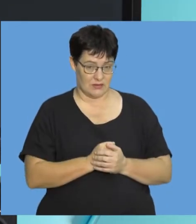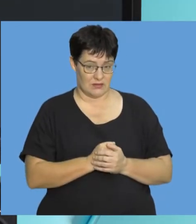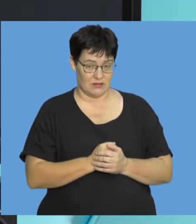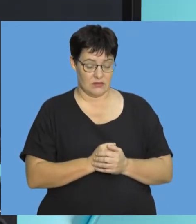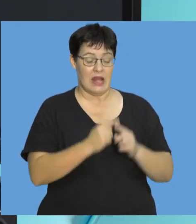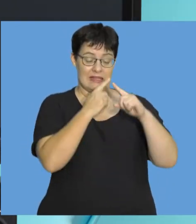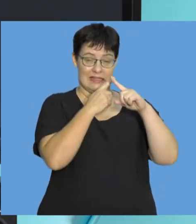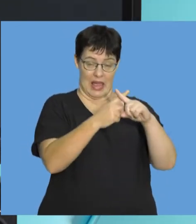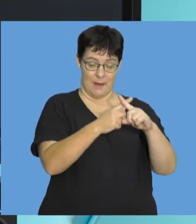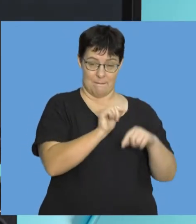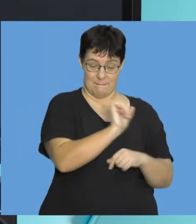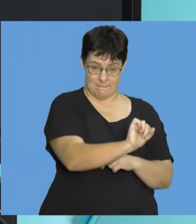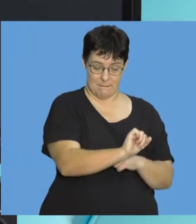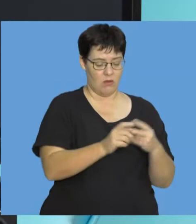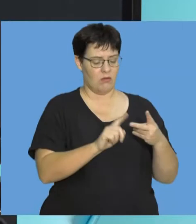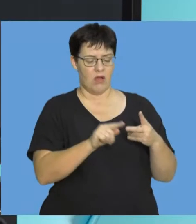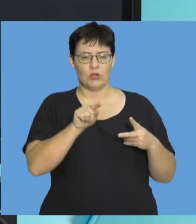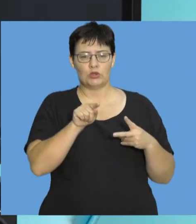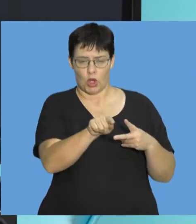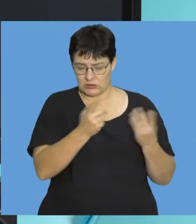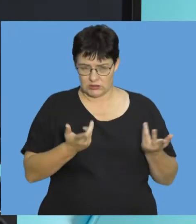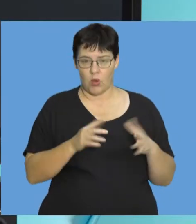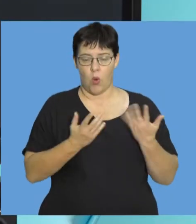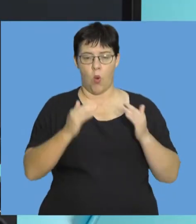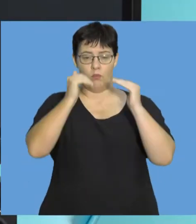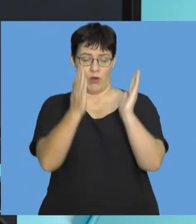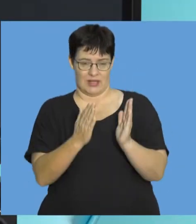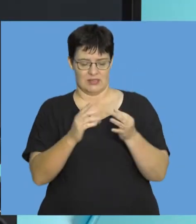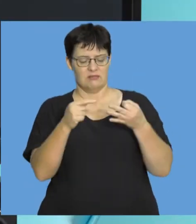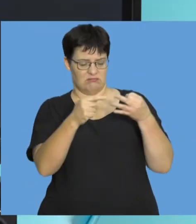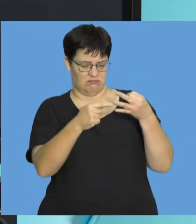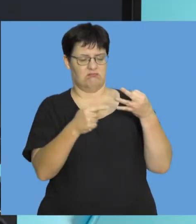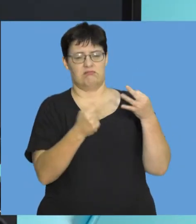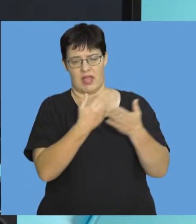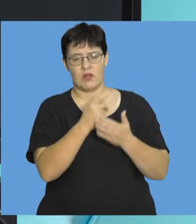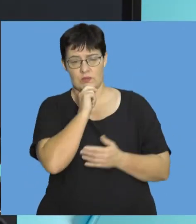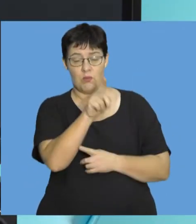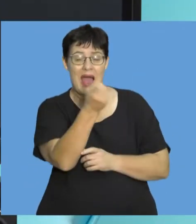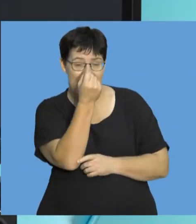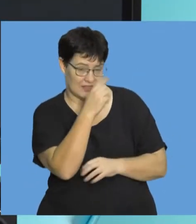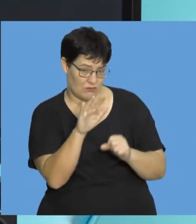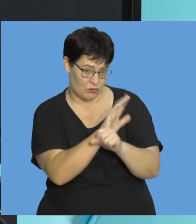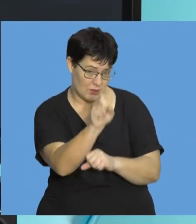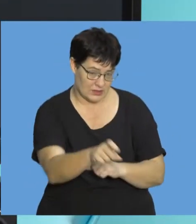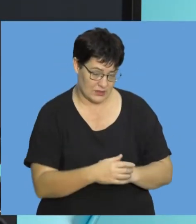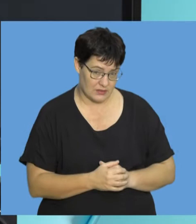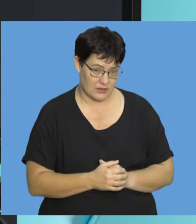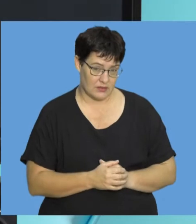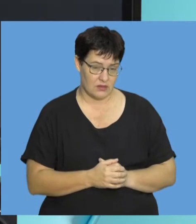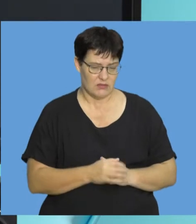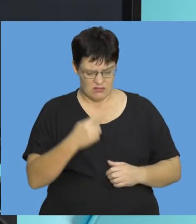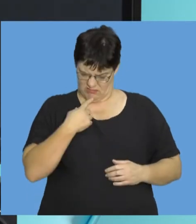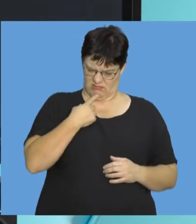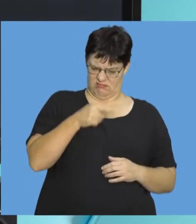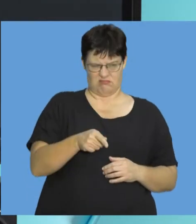actual multiplication sign, we use a dot, and we use a bracket. So please make sure that you understand this. You don't want